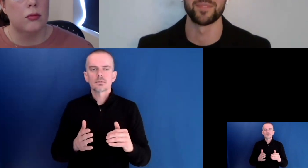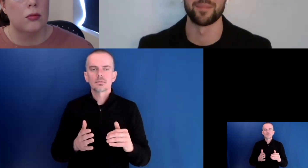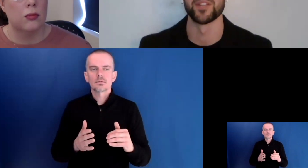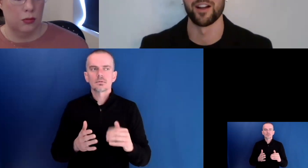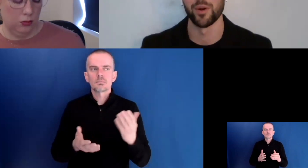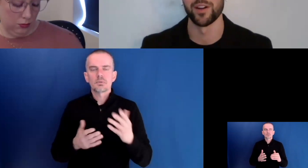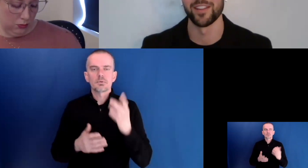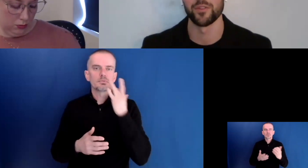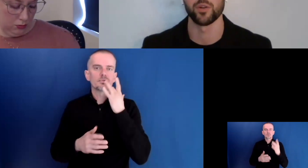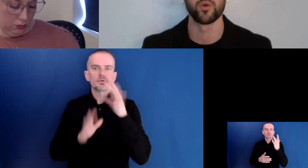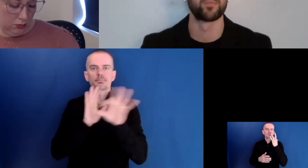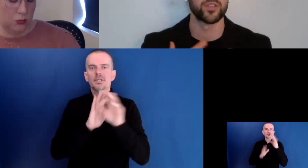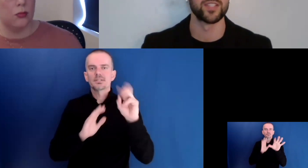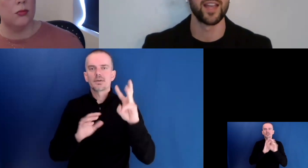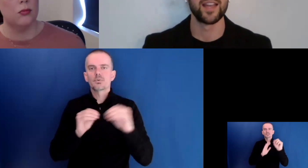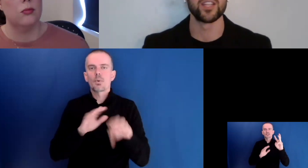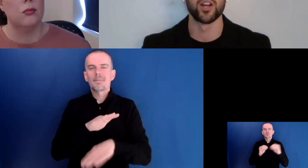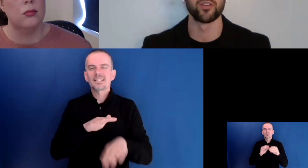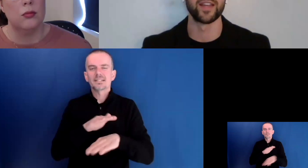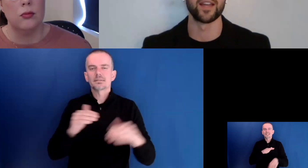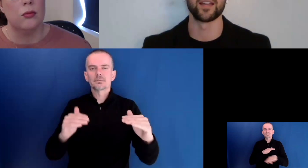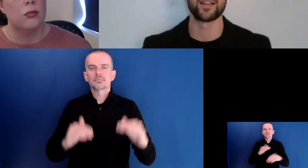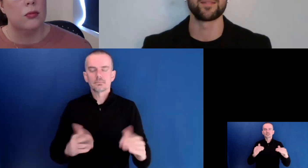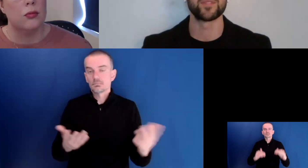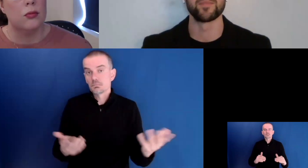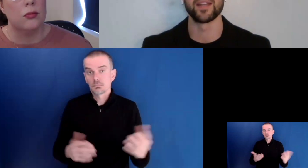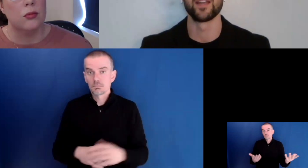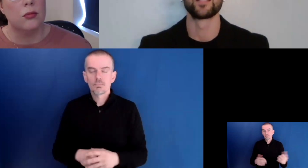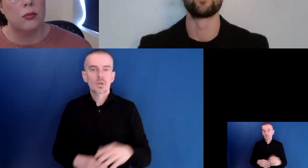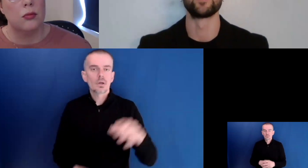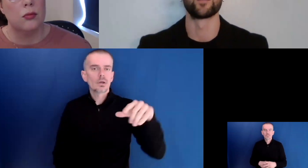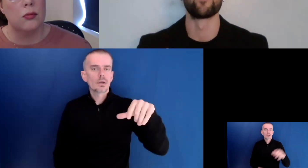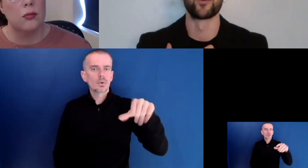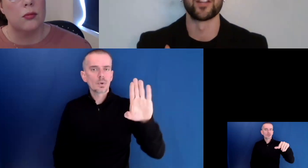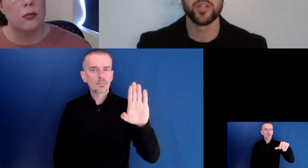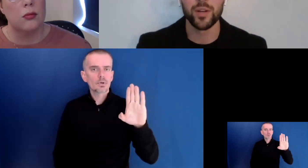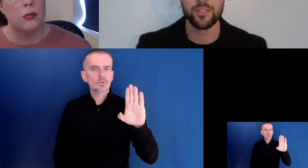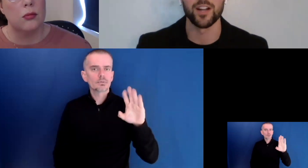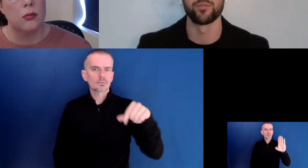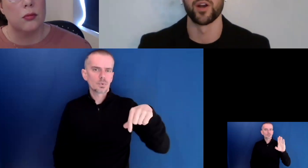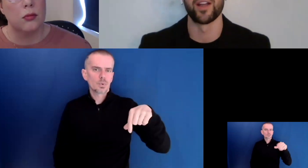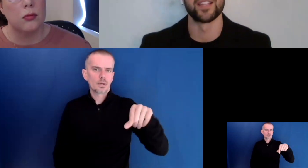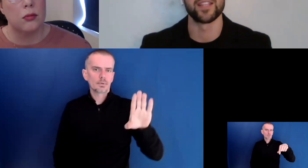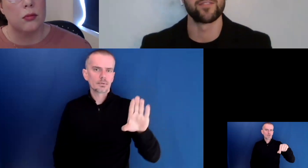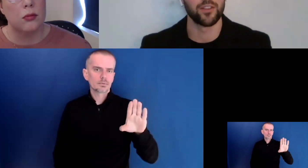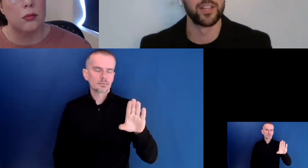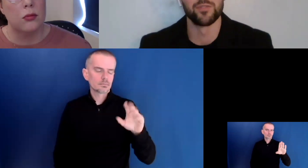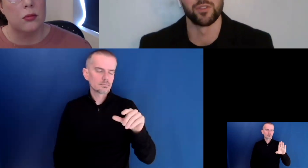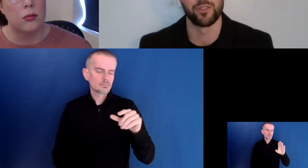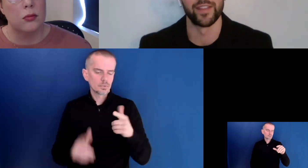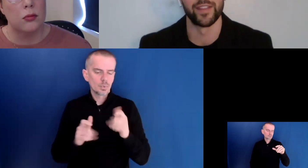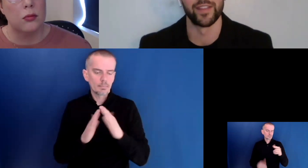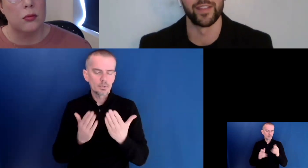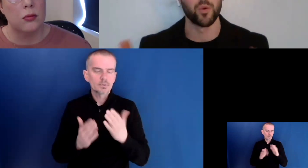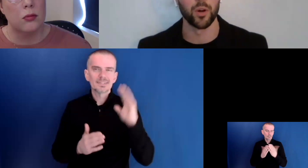introductory type software. So QuickBooks is generally, it seems to me to be a very intuitive software, and it's fairly